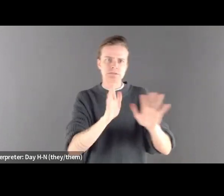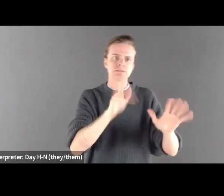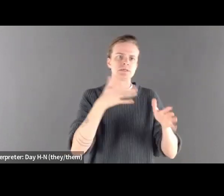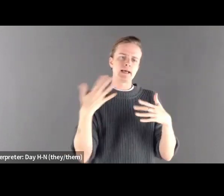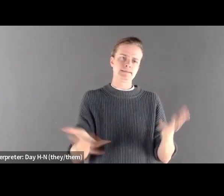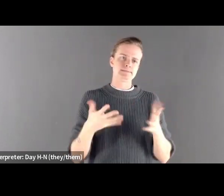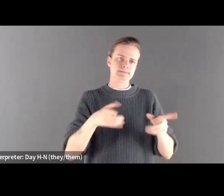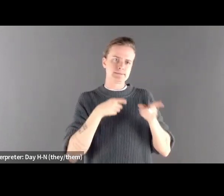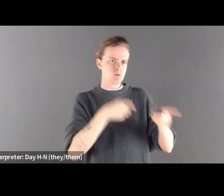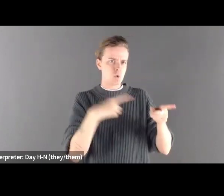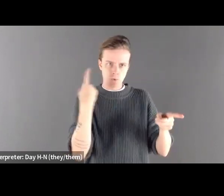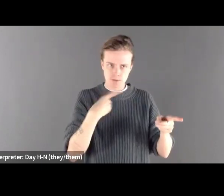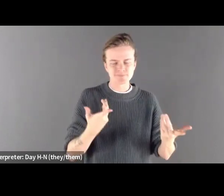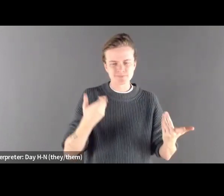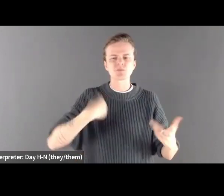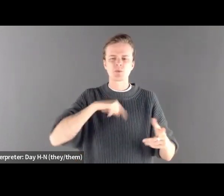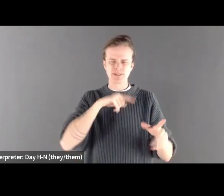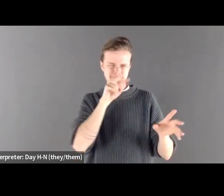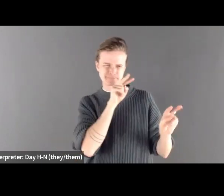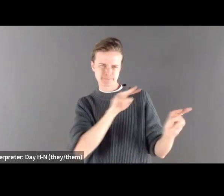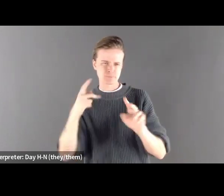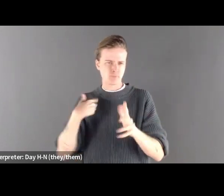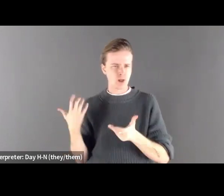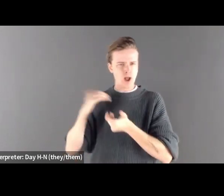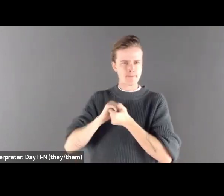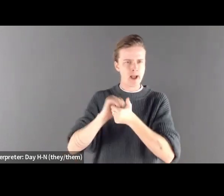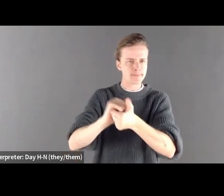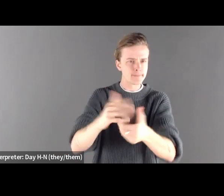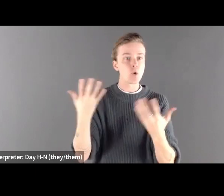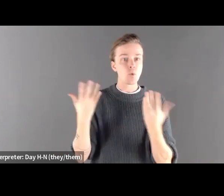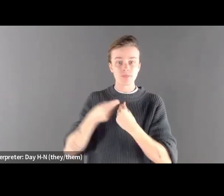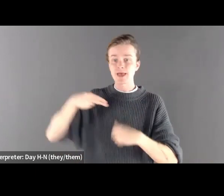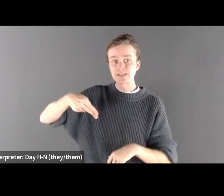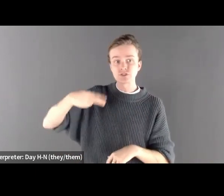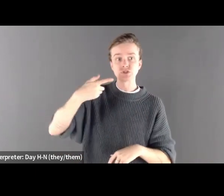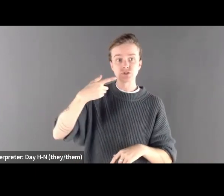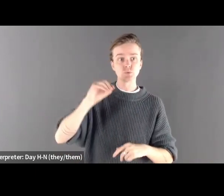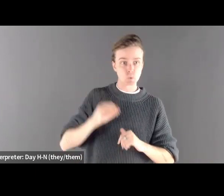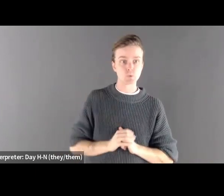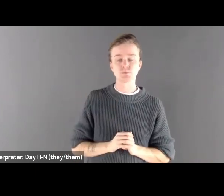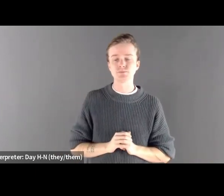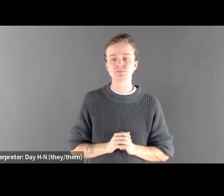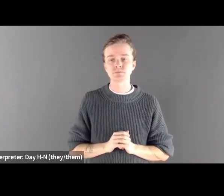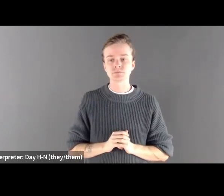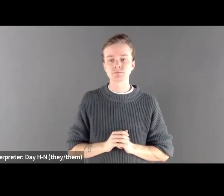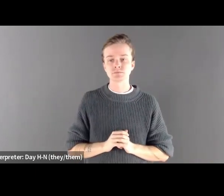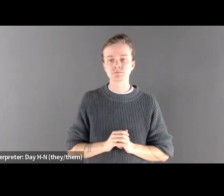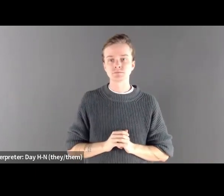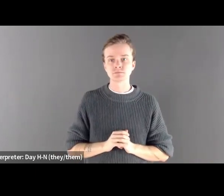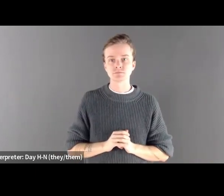society, NGOs, so other civil society organizations. In fact, non-governmental organizations, NGOs,